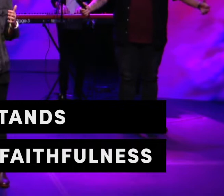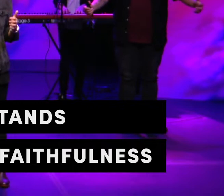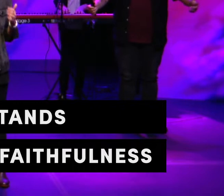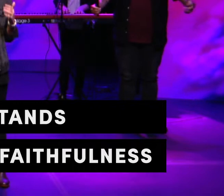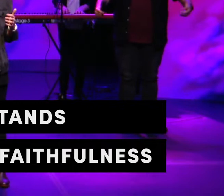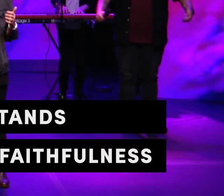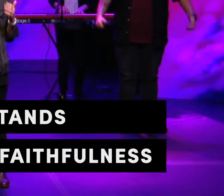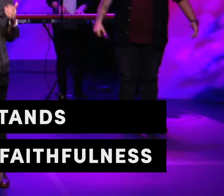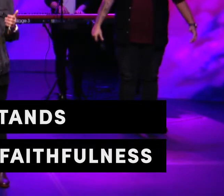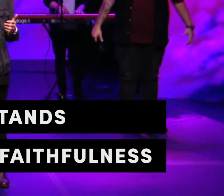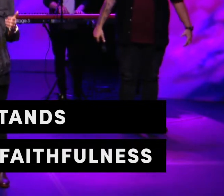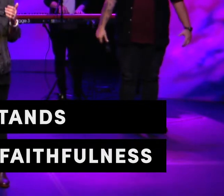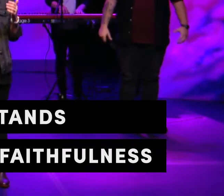your